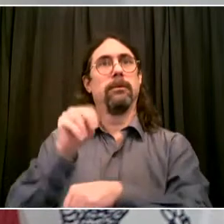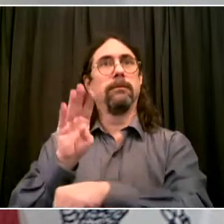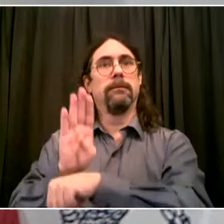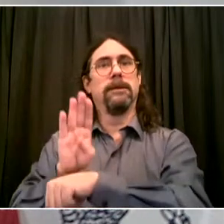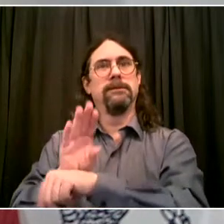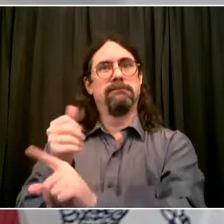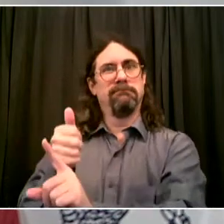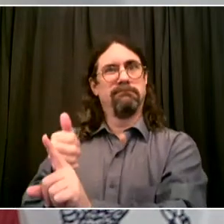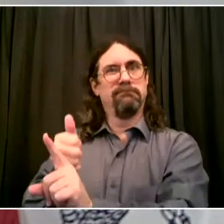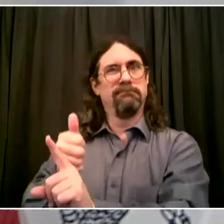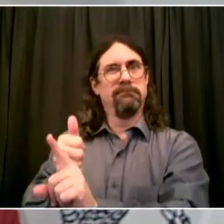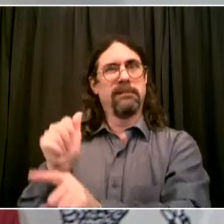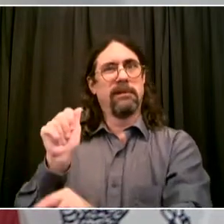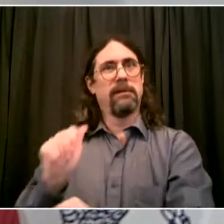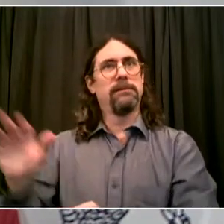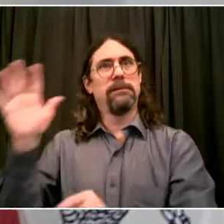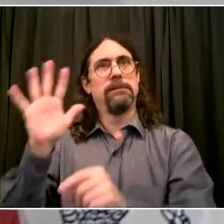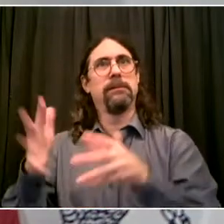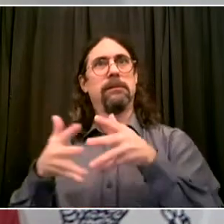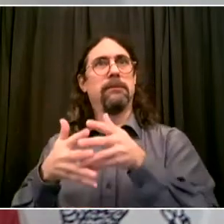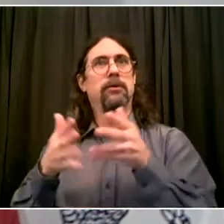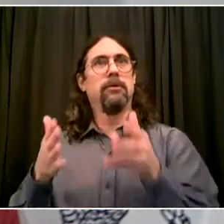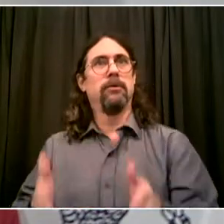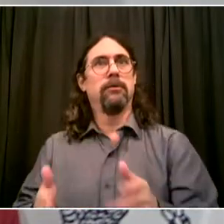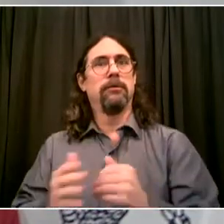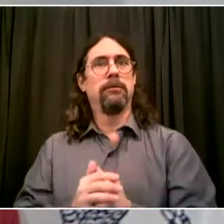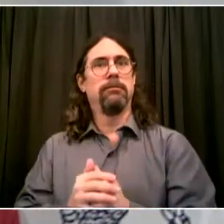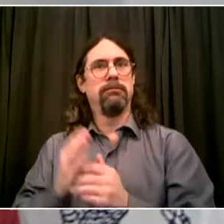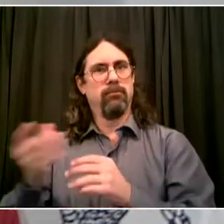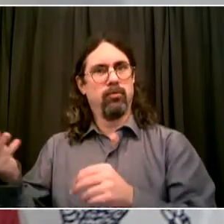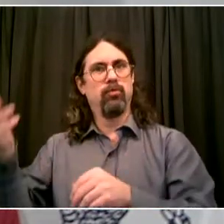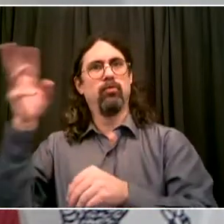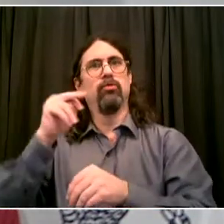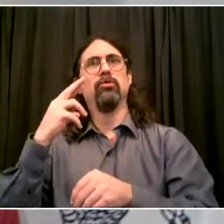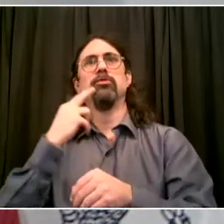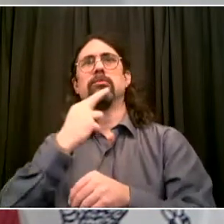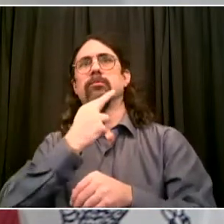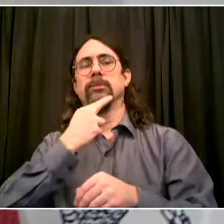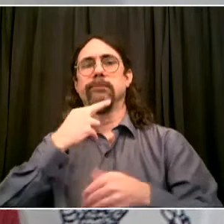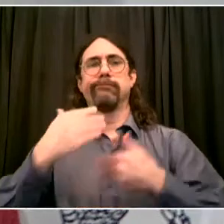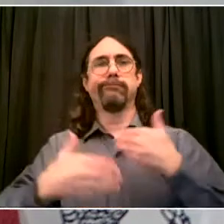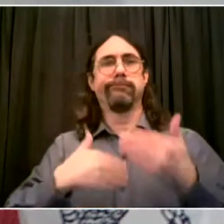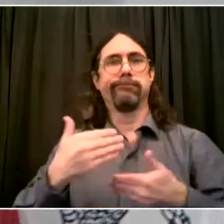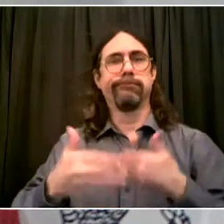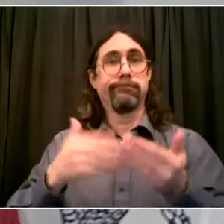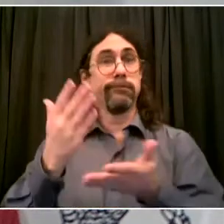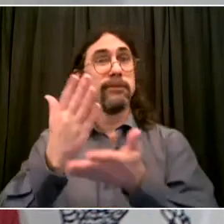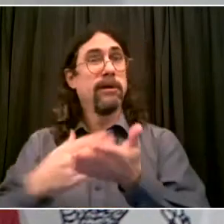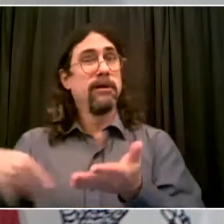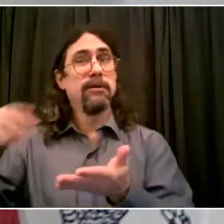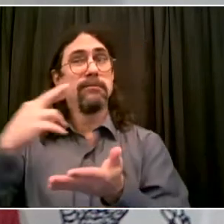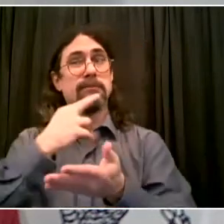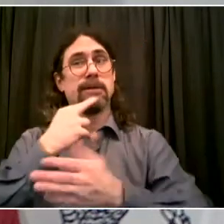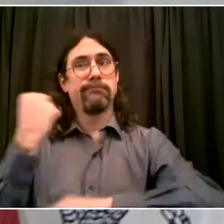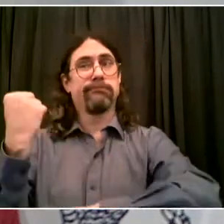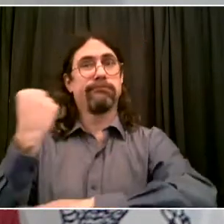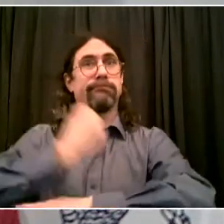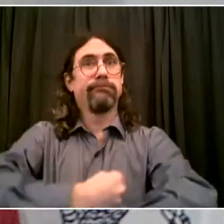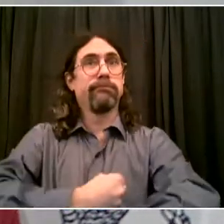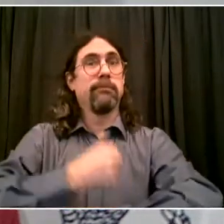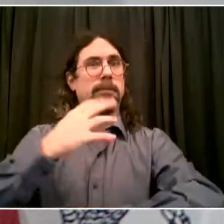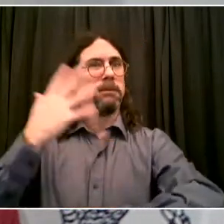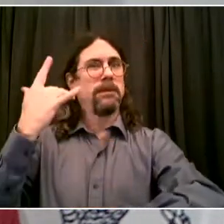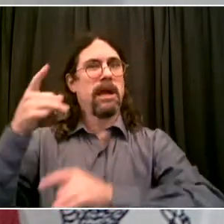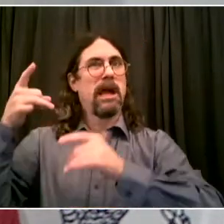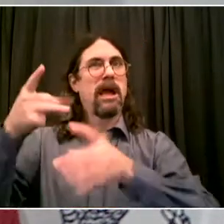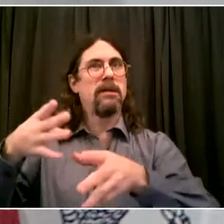their business. We want to make sure, Ariana, that all Asian American businesses that need